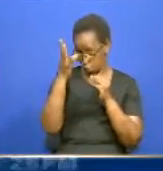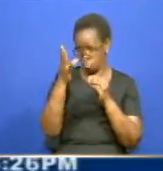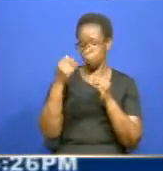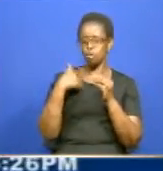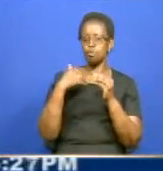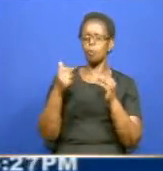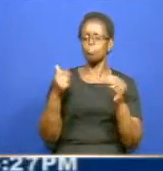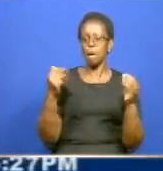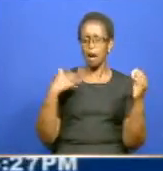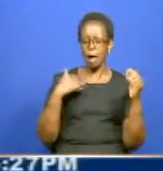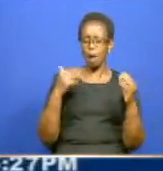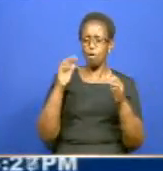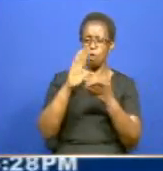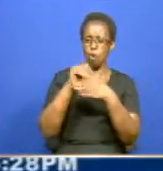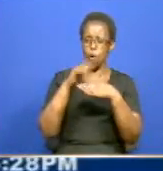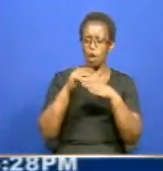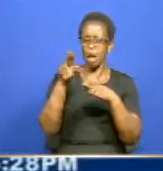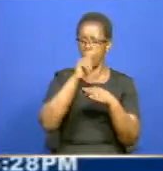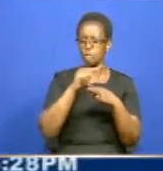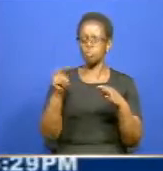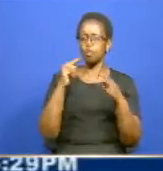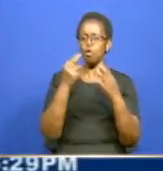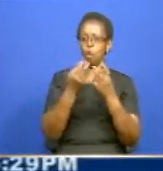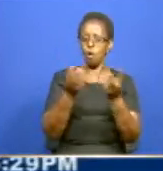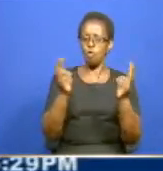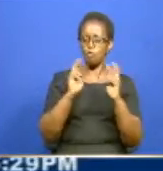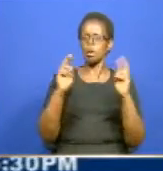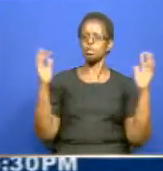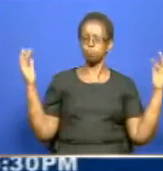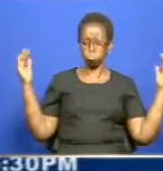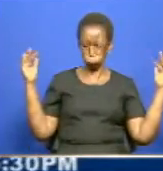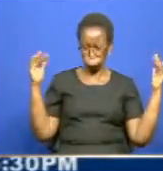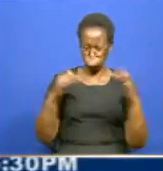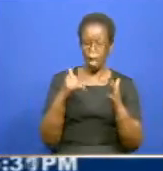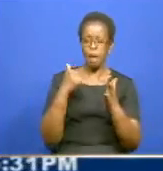and discuss, adopt, guide, and resolve